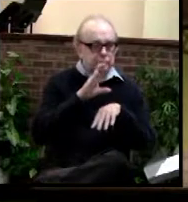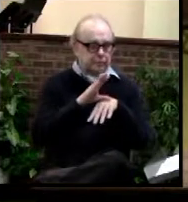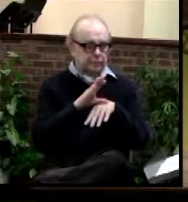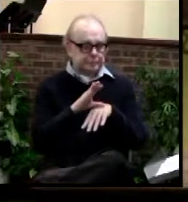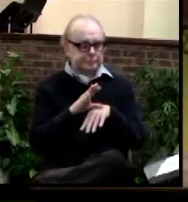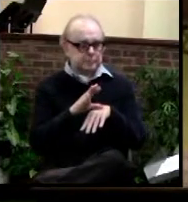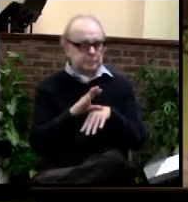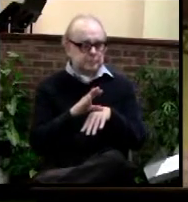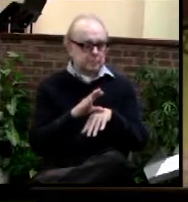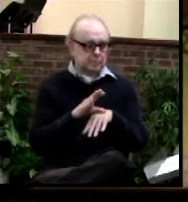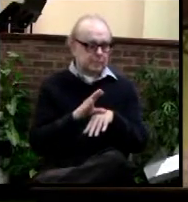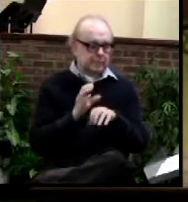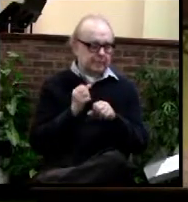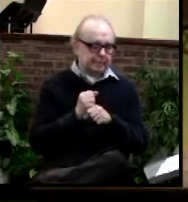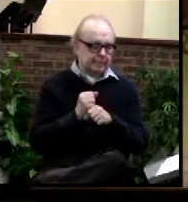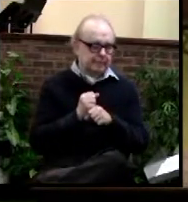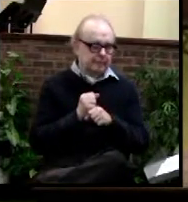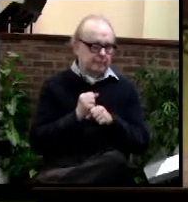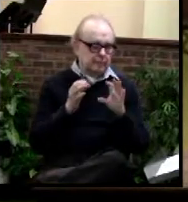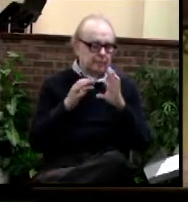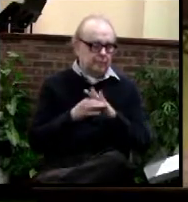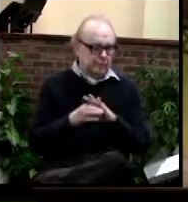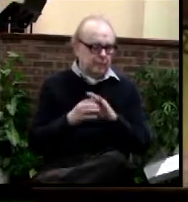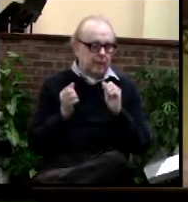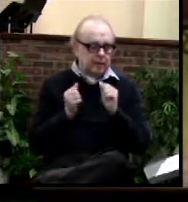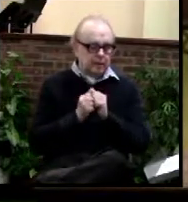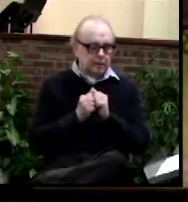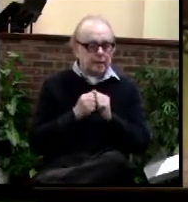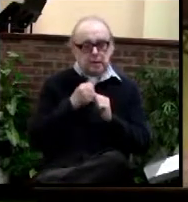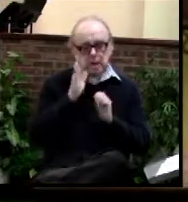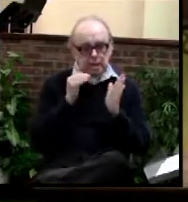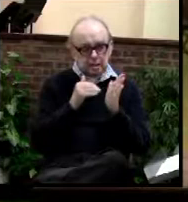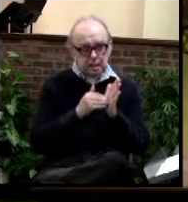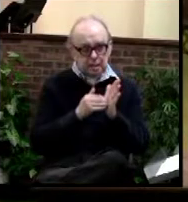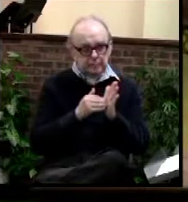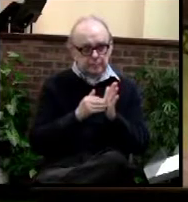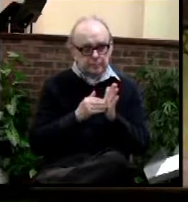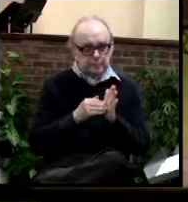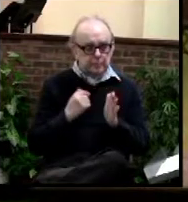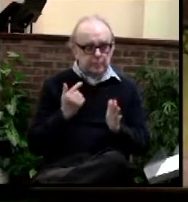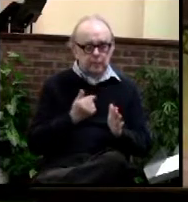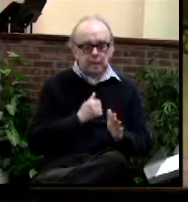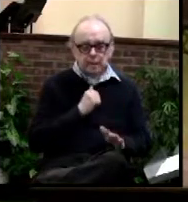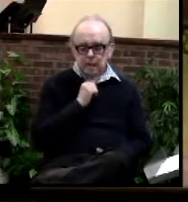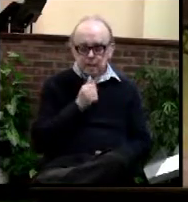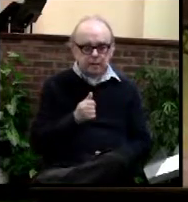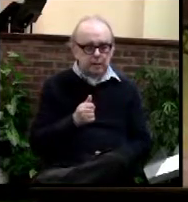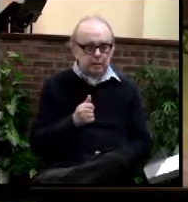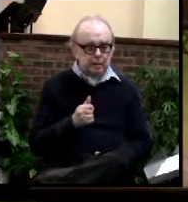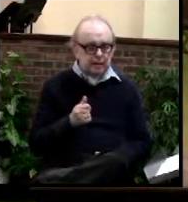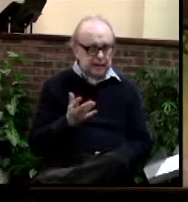and getting our relationships back with God, we would not be here today.